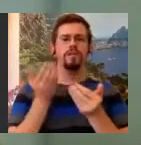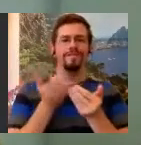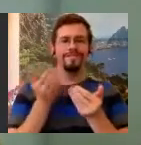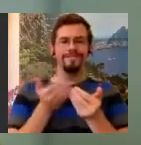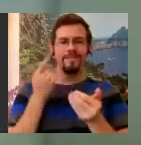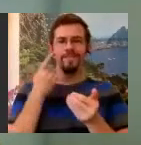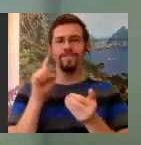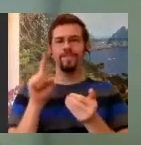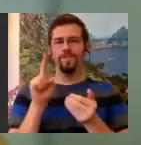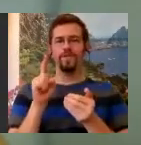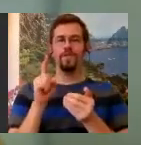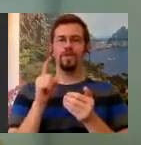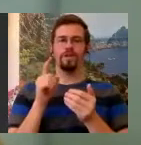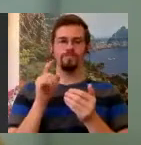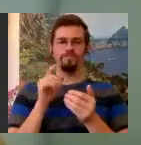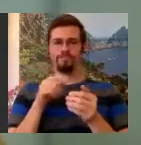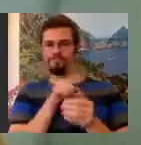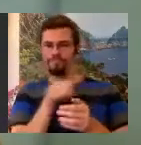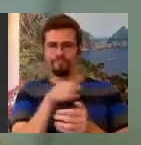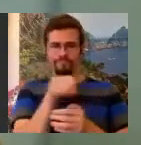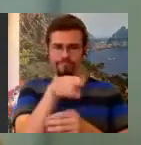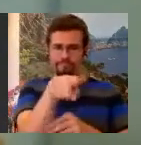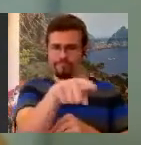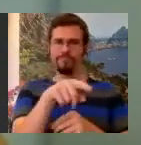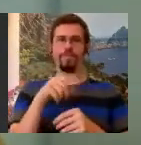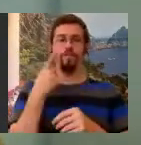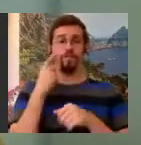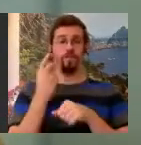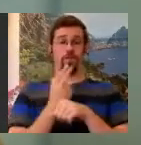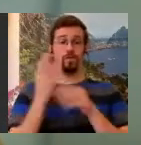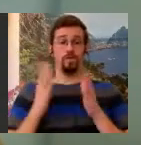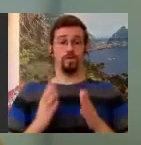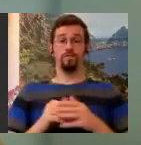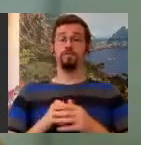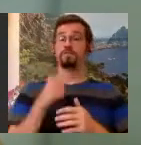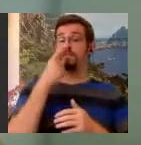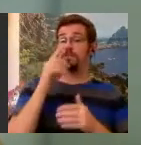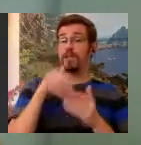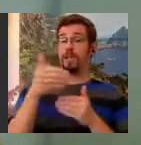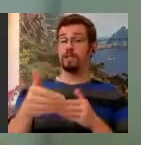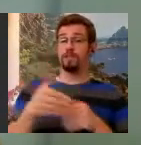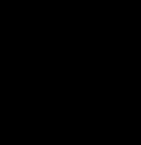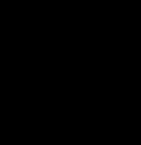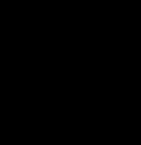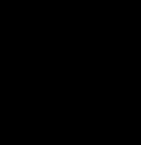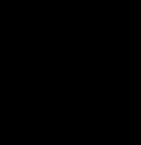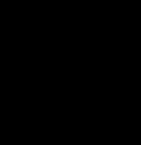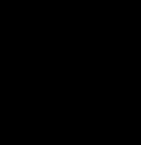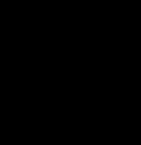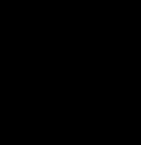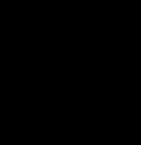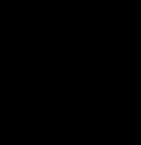the editing interface. Next slide, please.